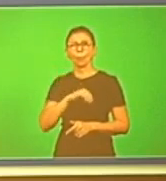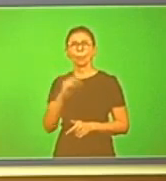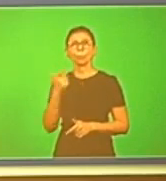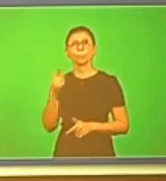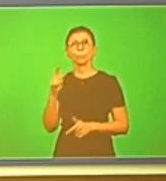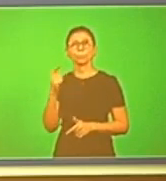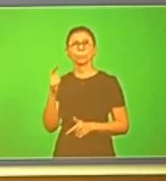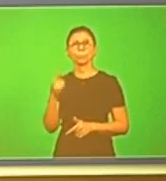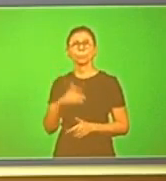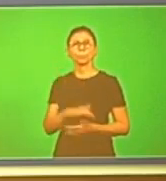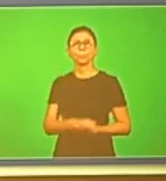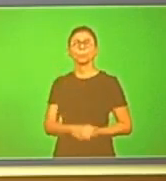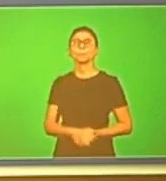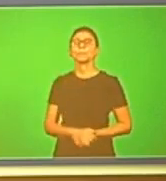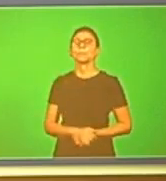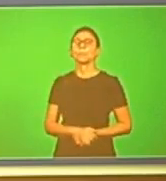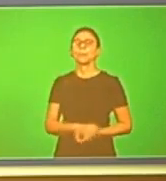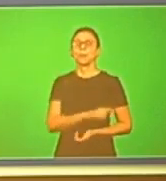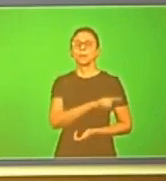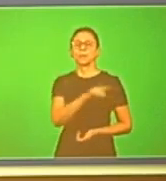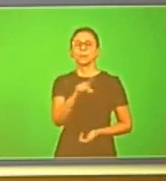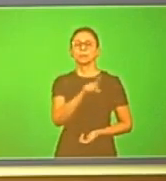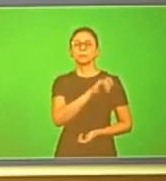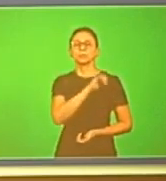He said to them,